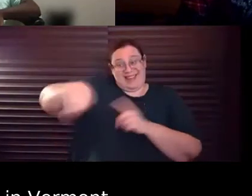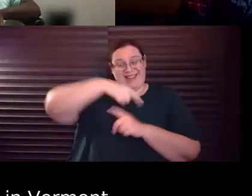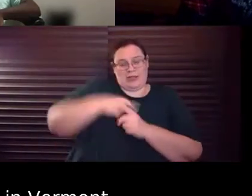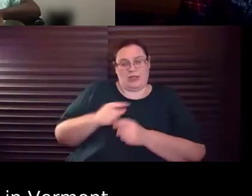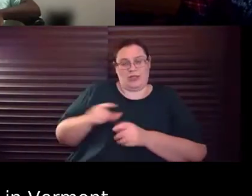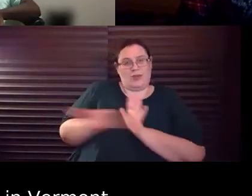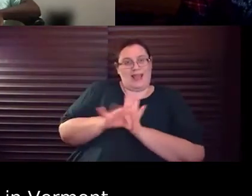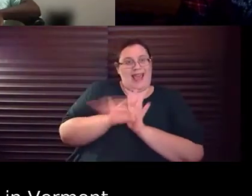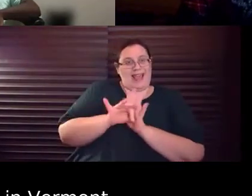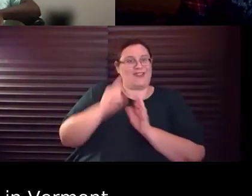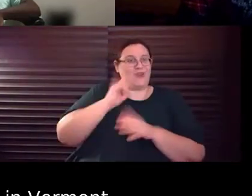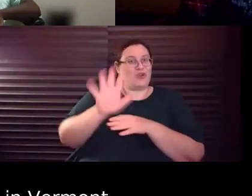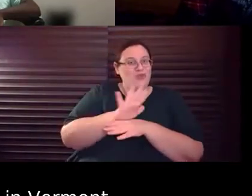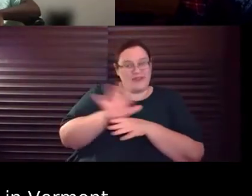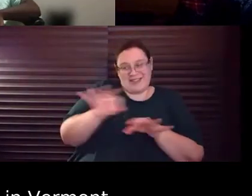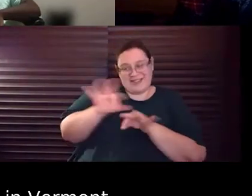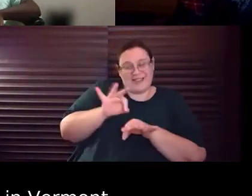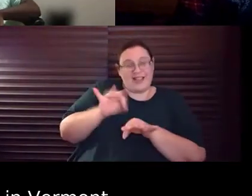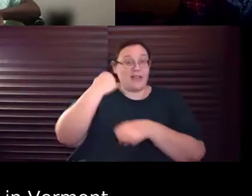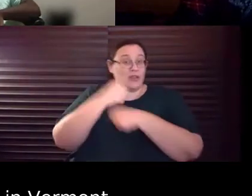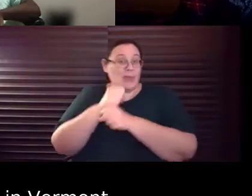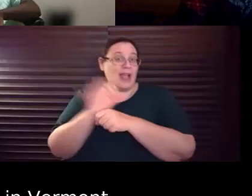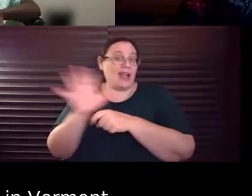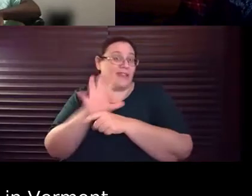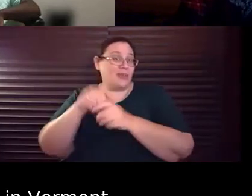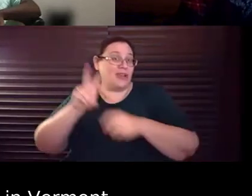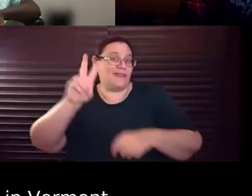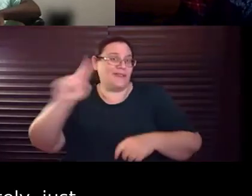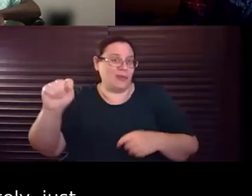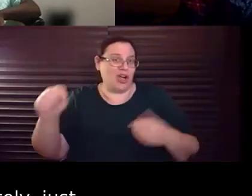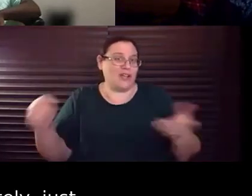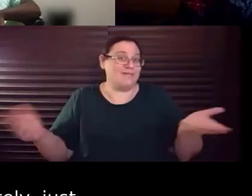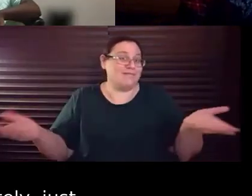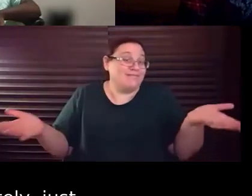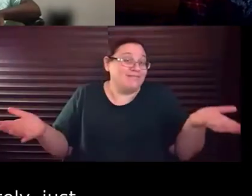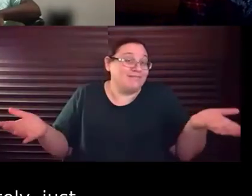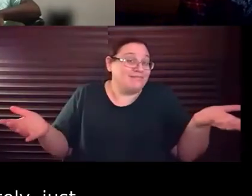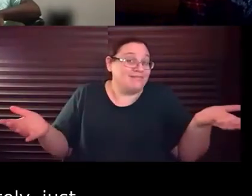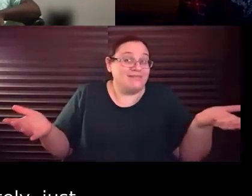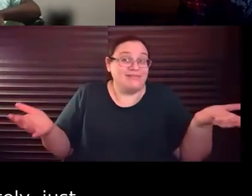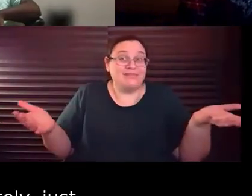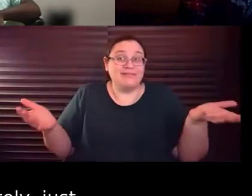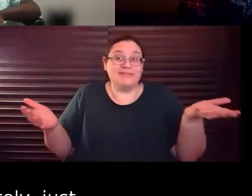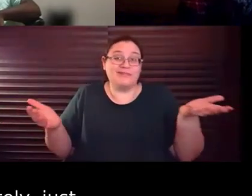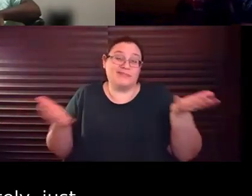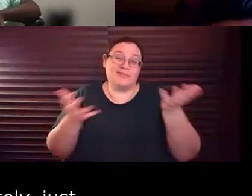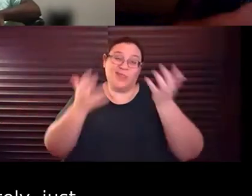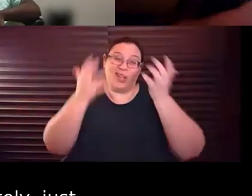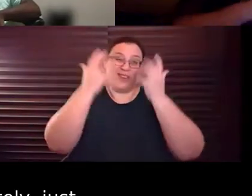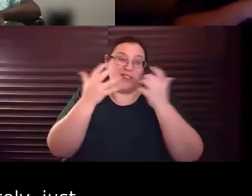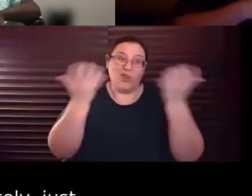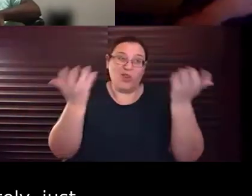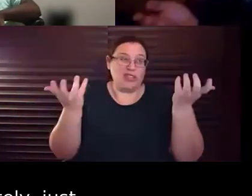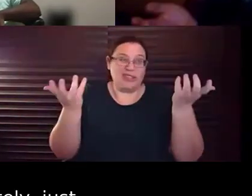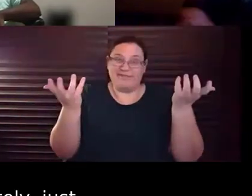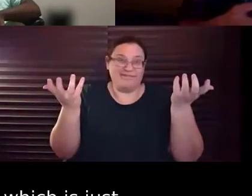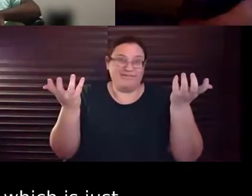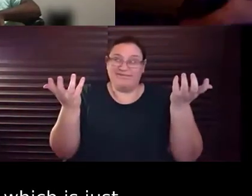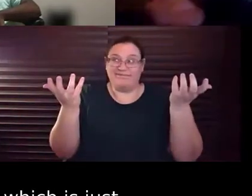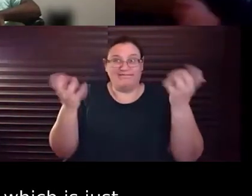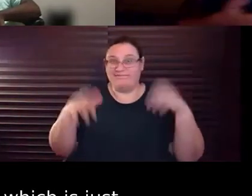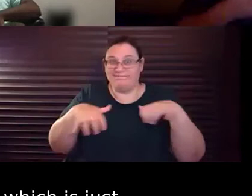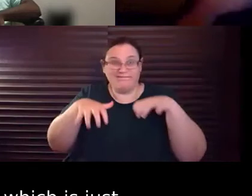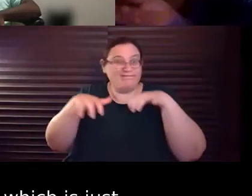when making a film in Vermont, in which, there unfortunately just like aren't a lot of people